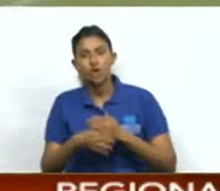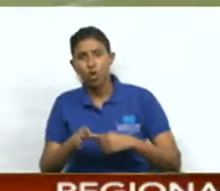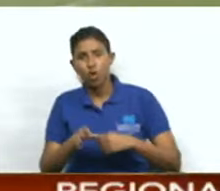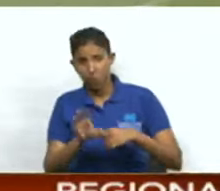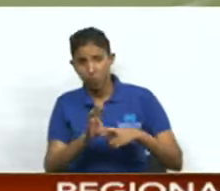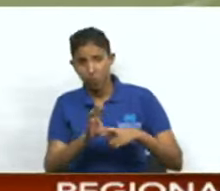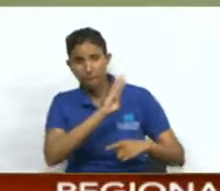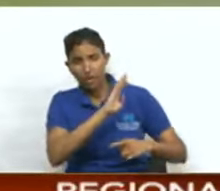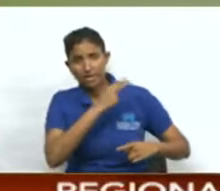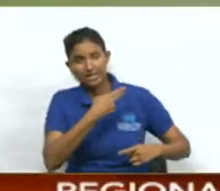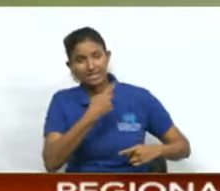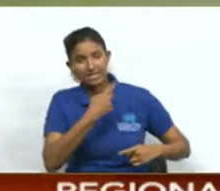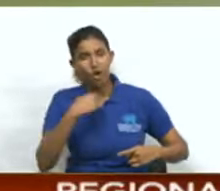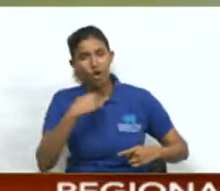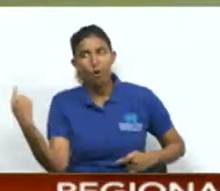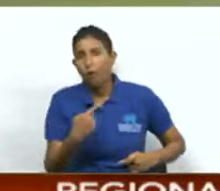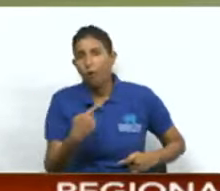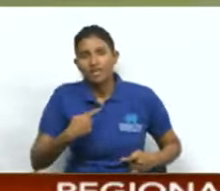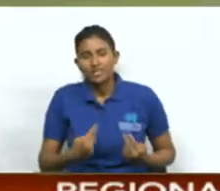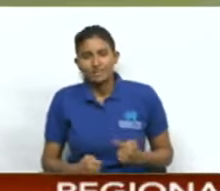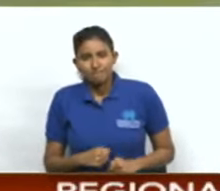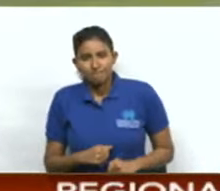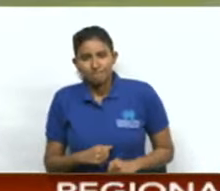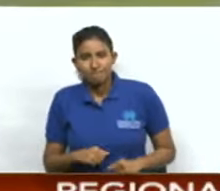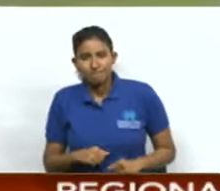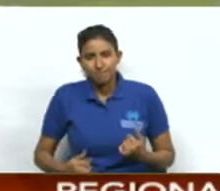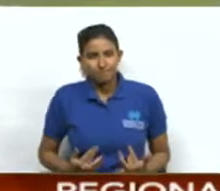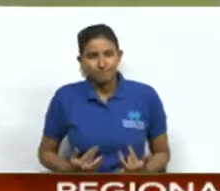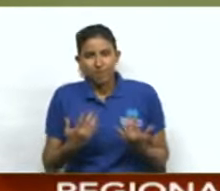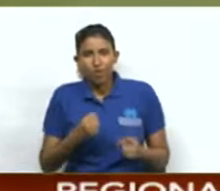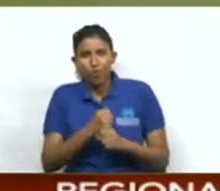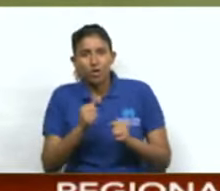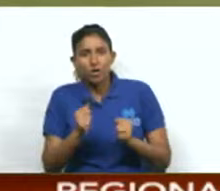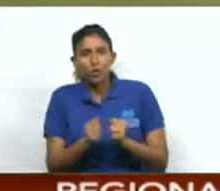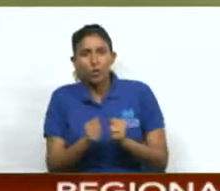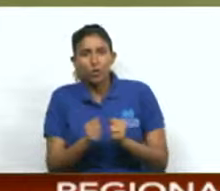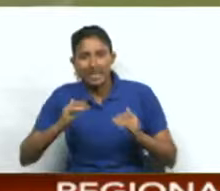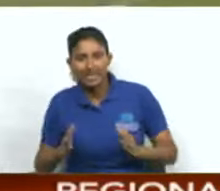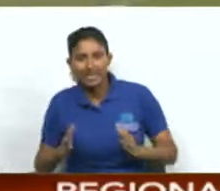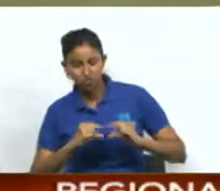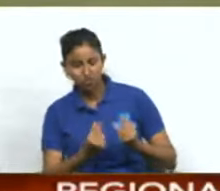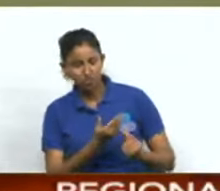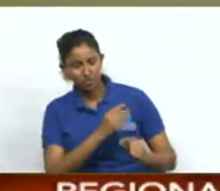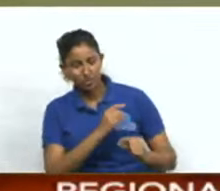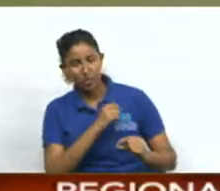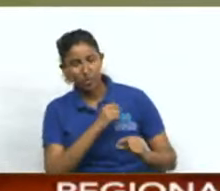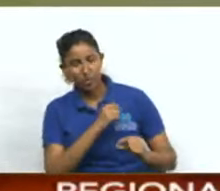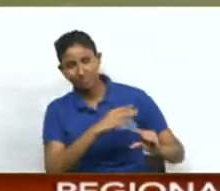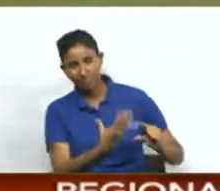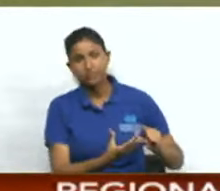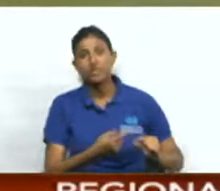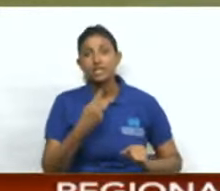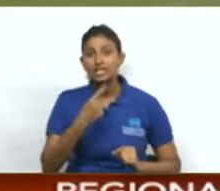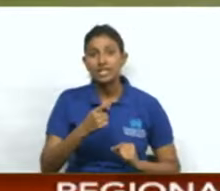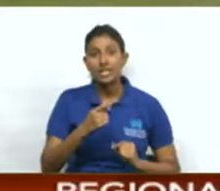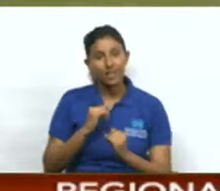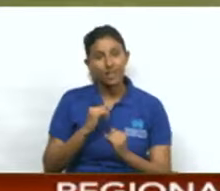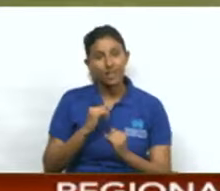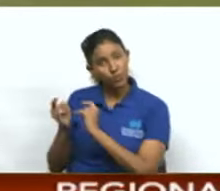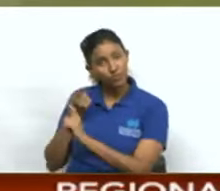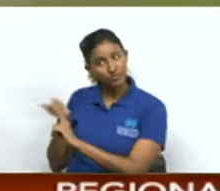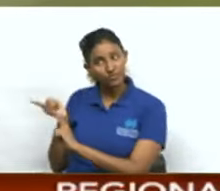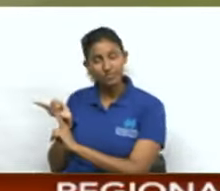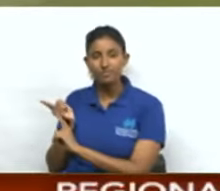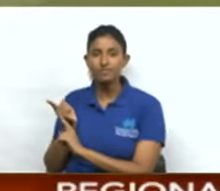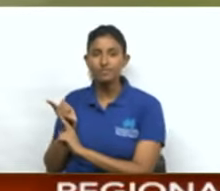age group. The appointment was announced today by the TTFA, and in an interview with the TTFA's media officer, Sean Fuentes, Haynes, who resides